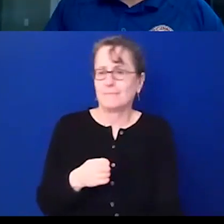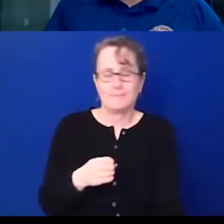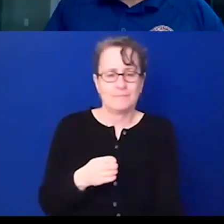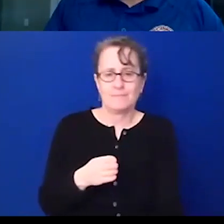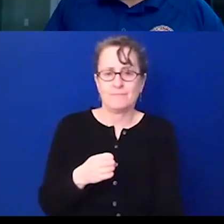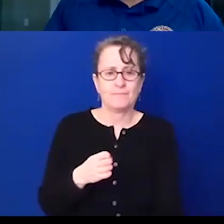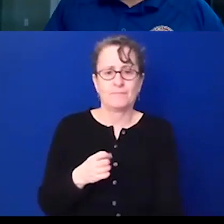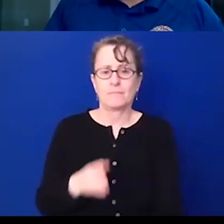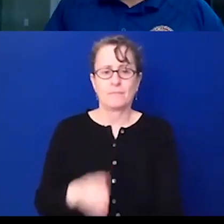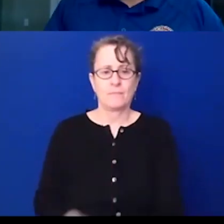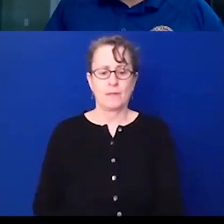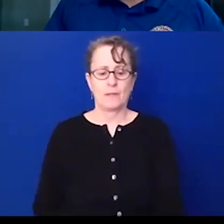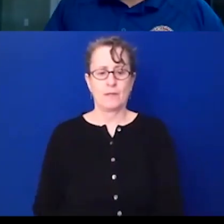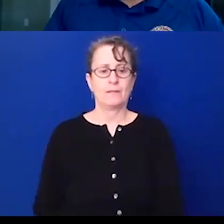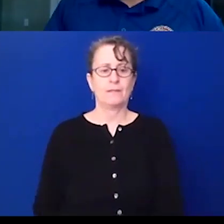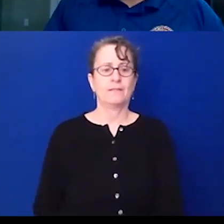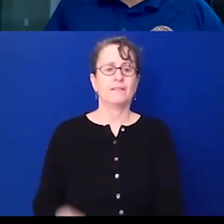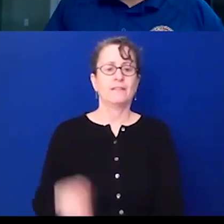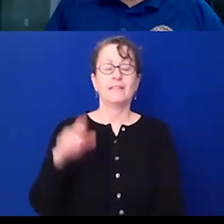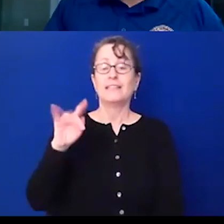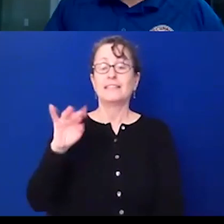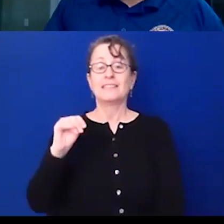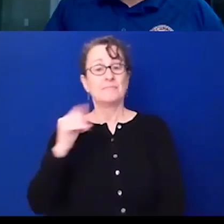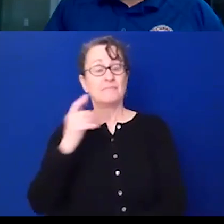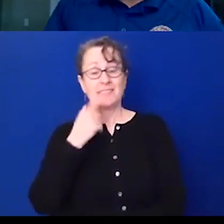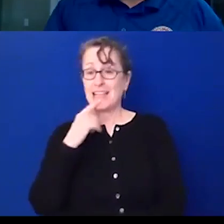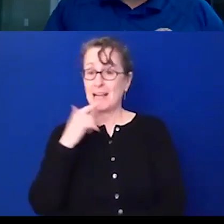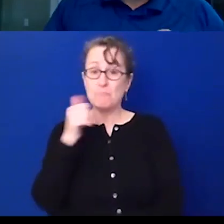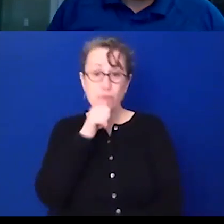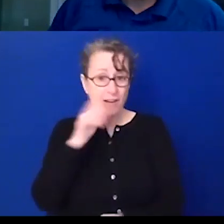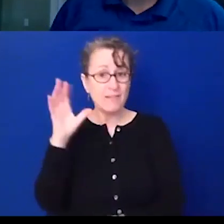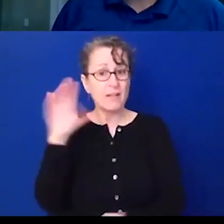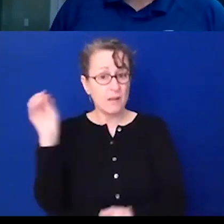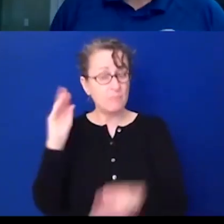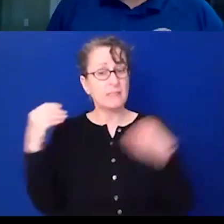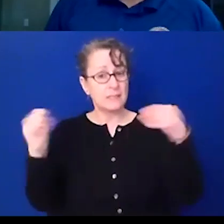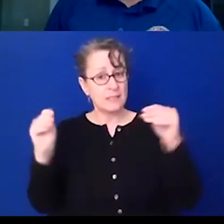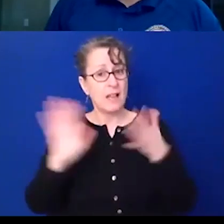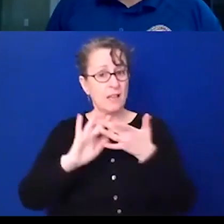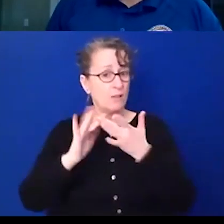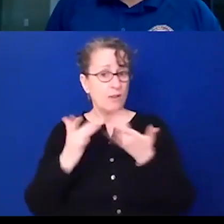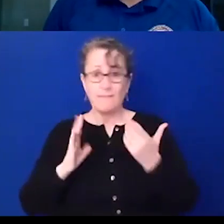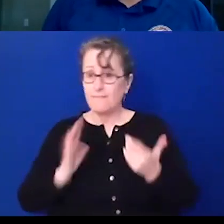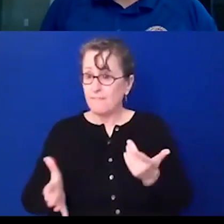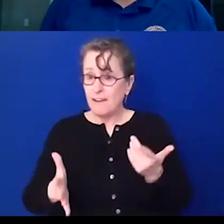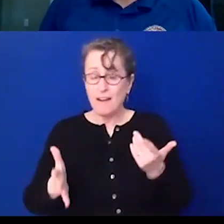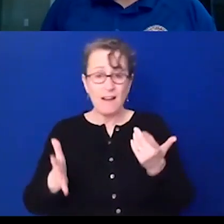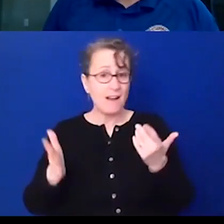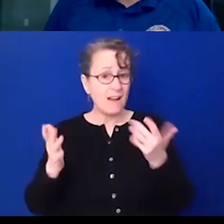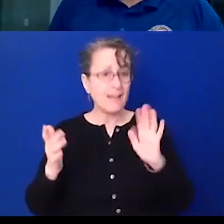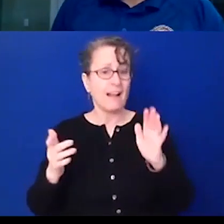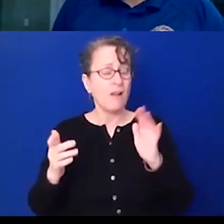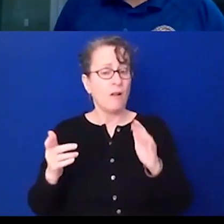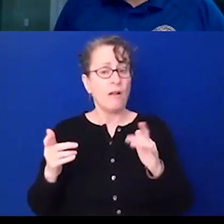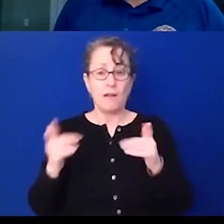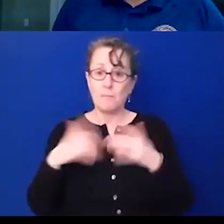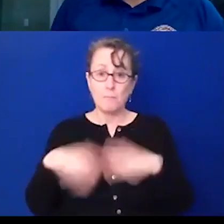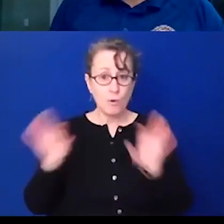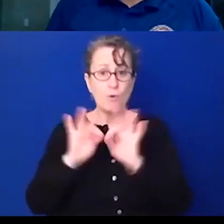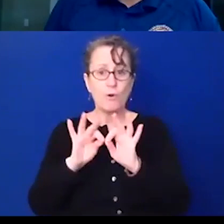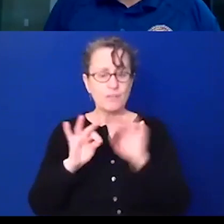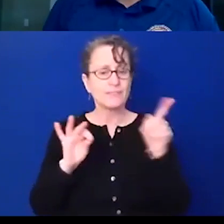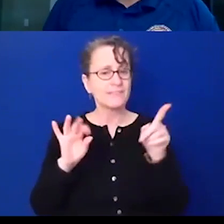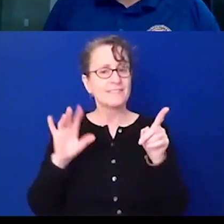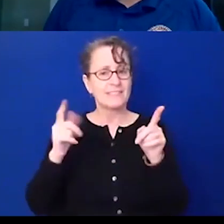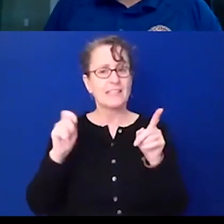We're happy to have some competition. Private marketplace is going on, and I think we definitely need it. Okay. Thank you so Gary, much.